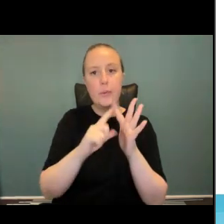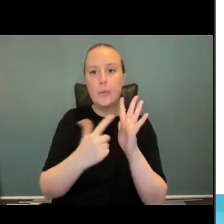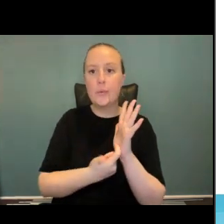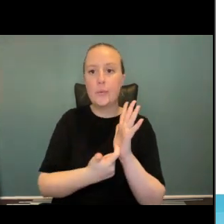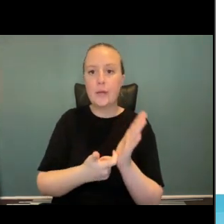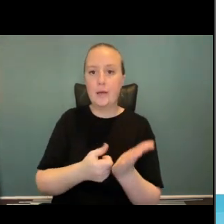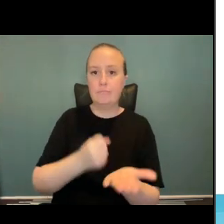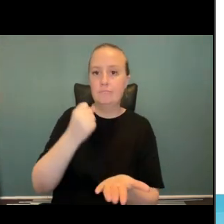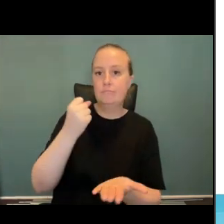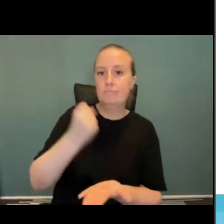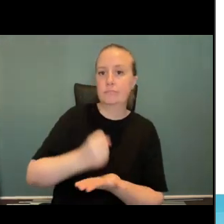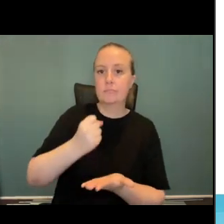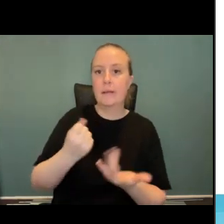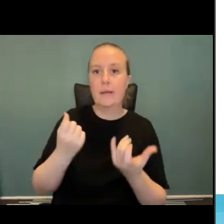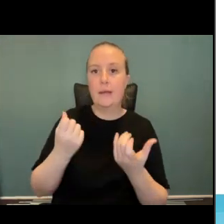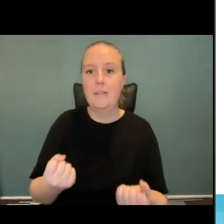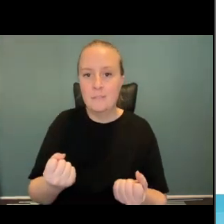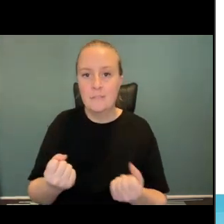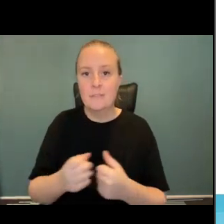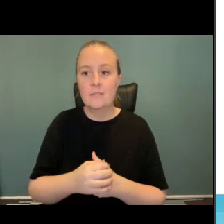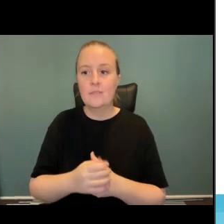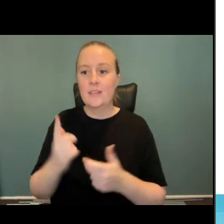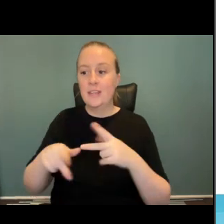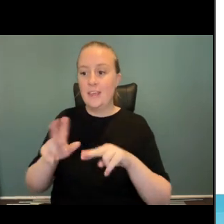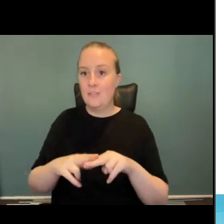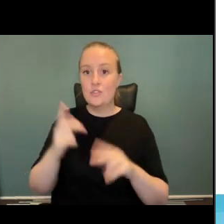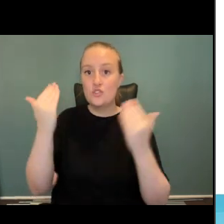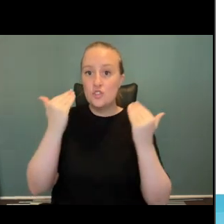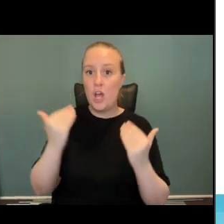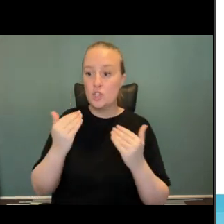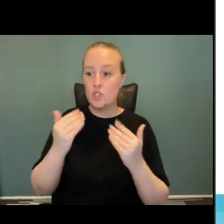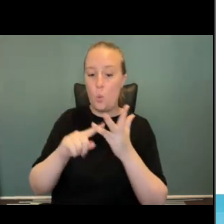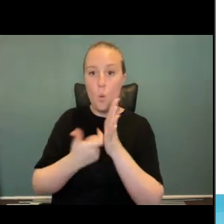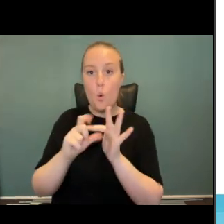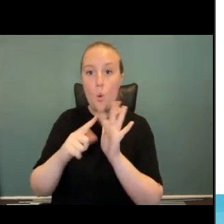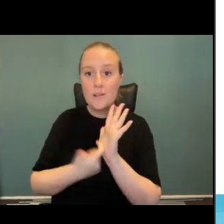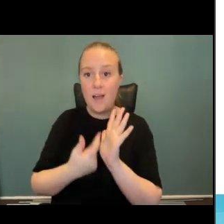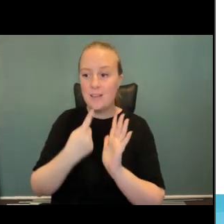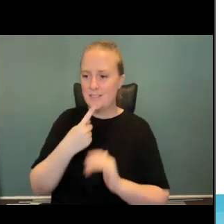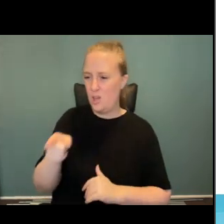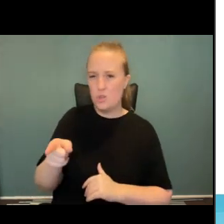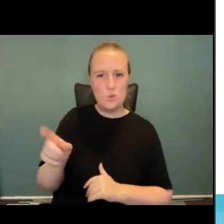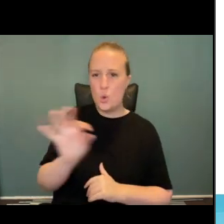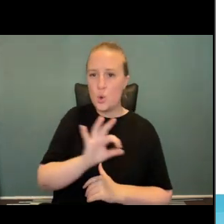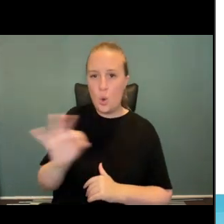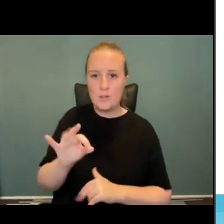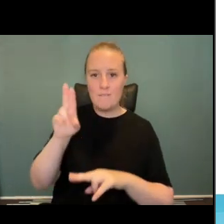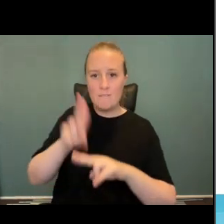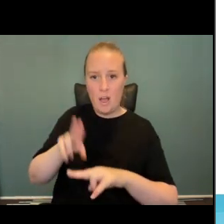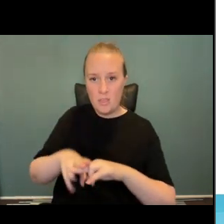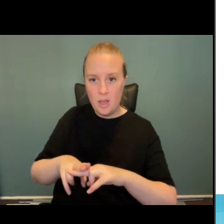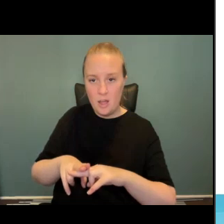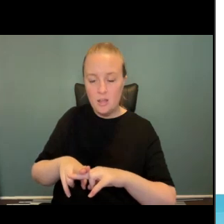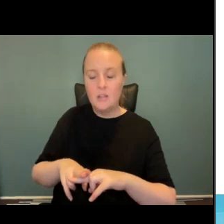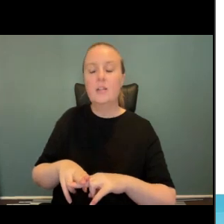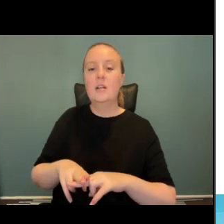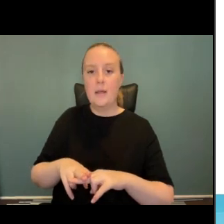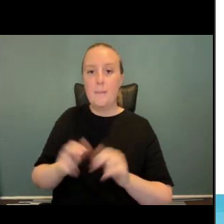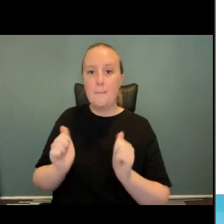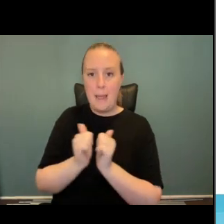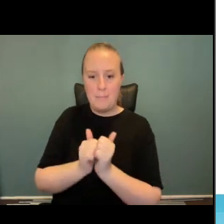order allows him to go to child support and say, hey, I'm no longer liable to pay costs for this child. And can I have some money